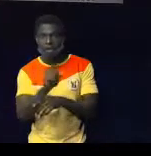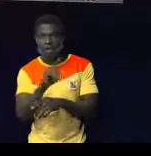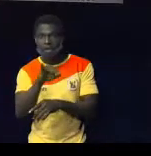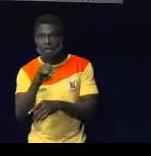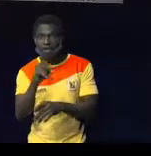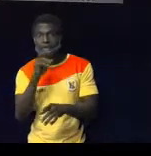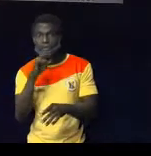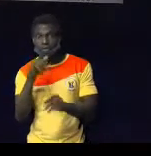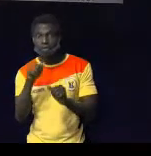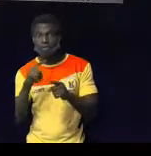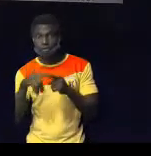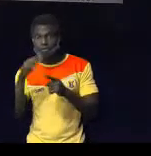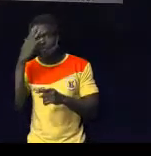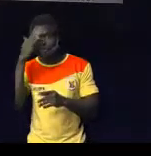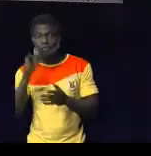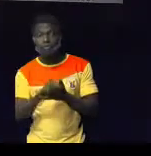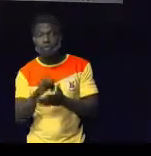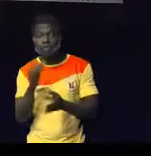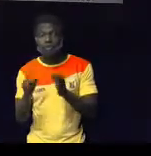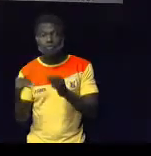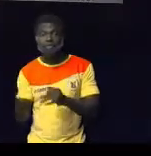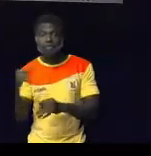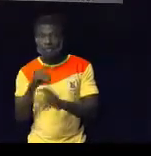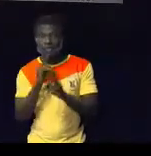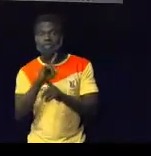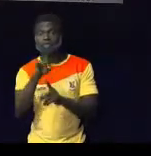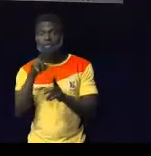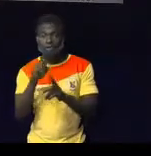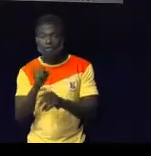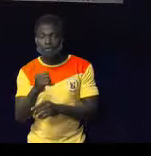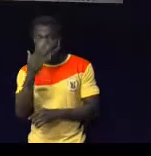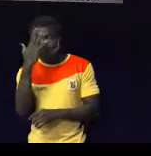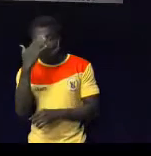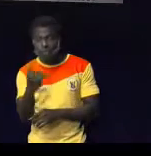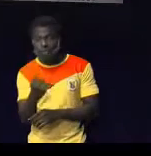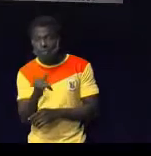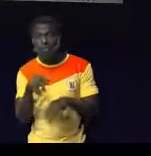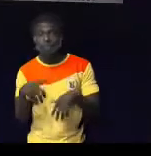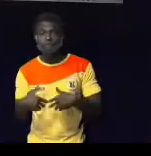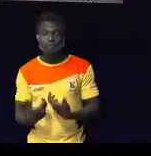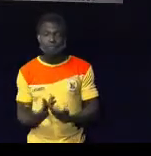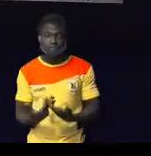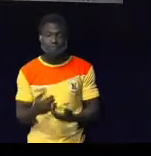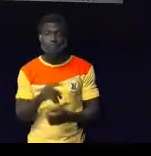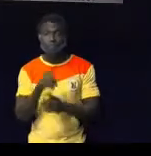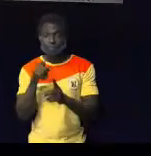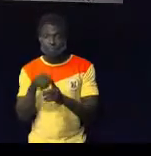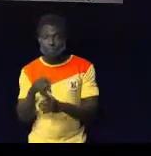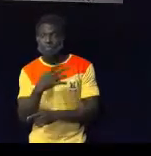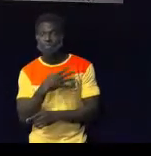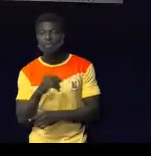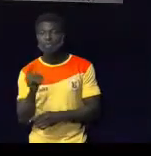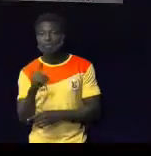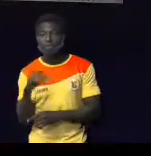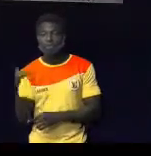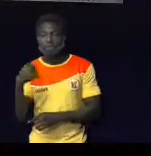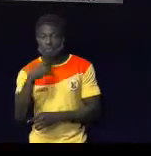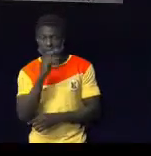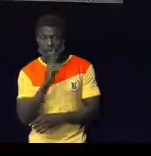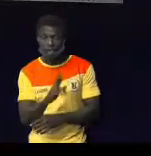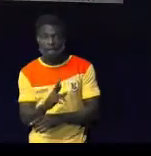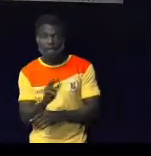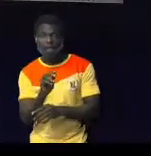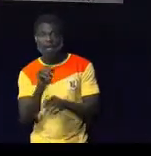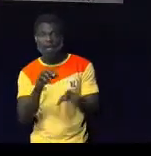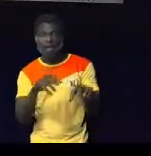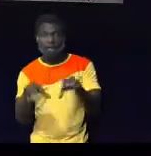Are you able to note that? If the words answer questions why, how, when, and where, they